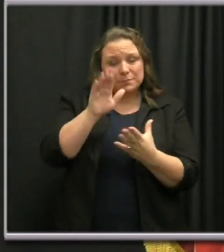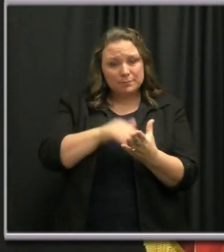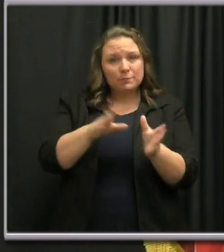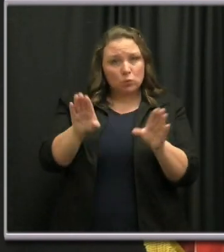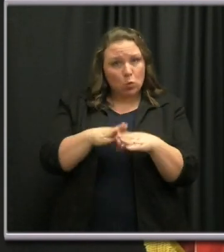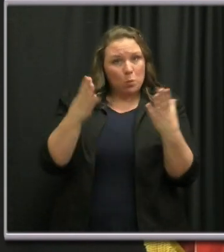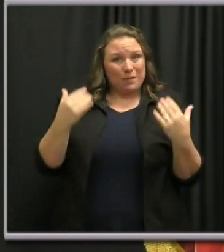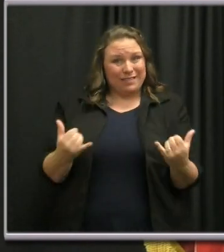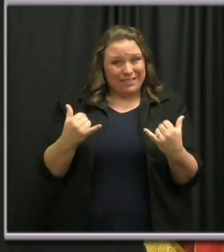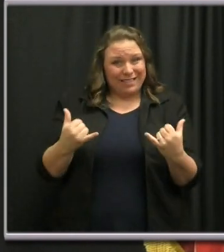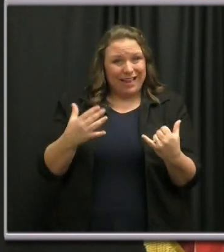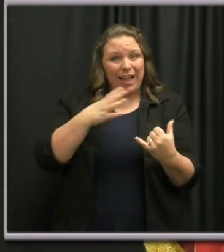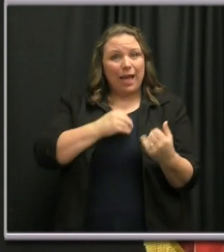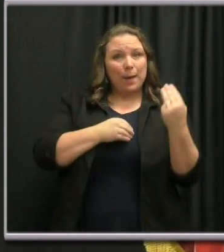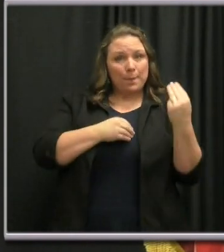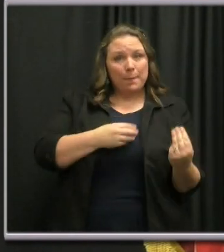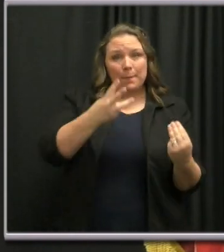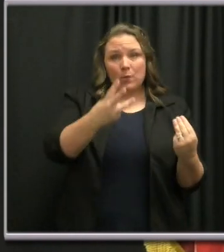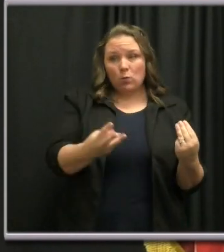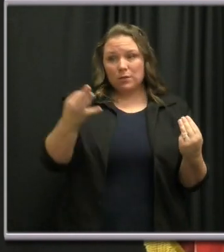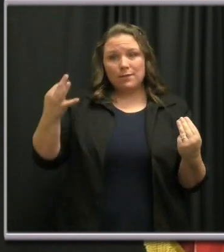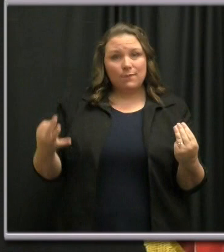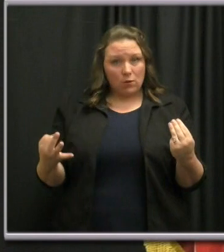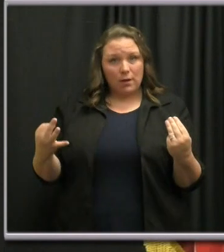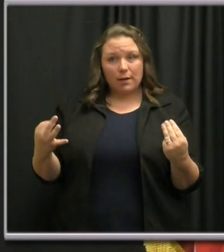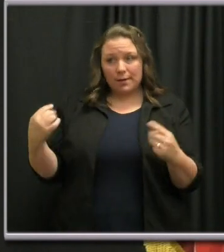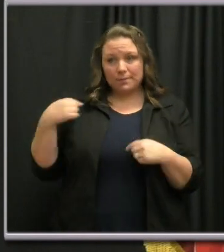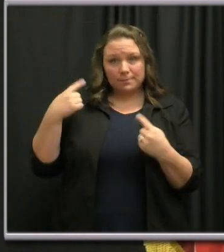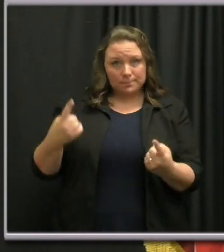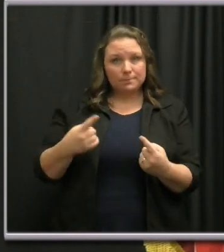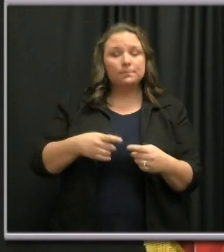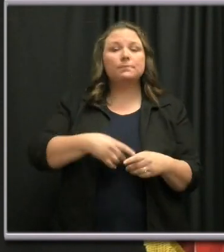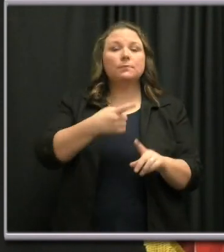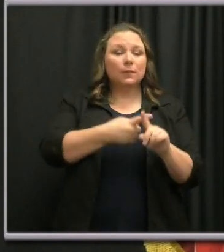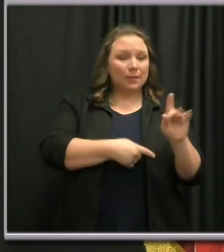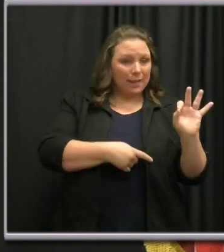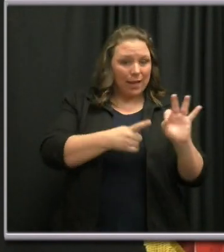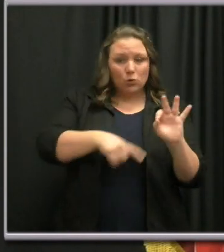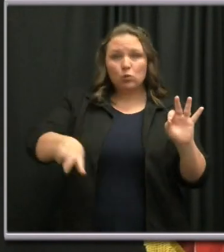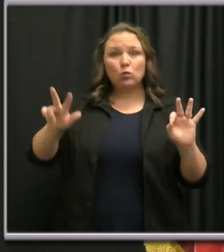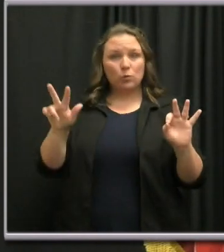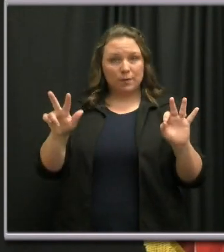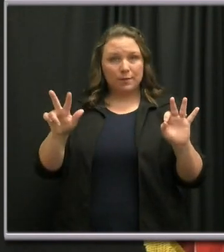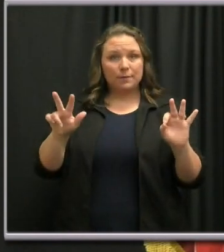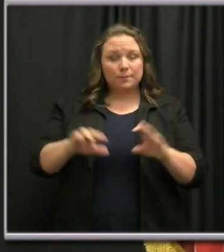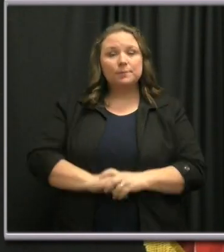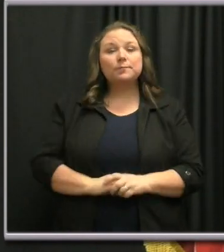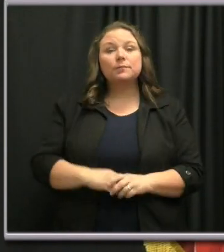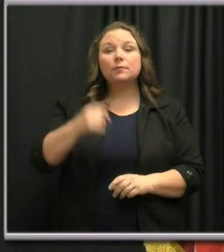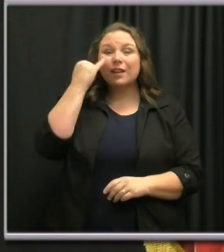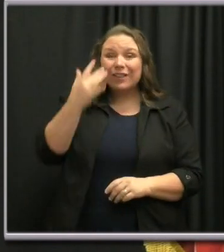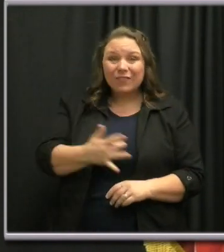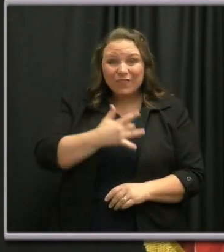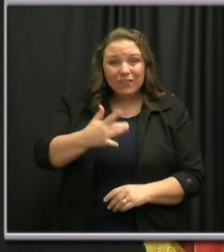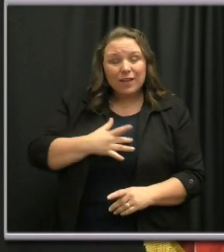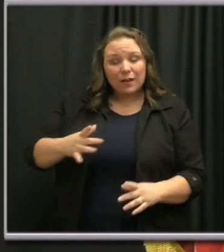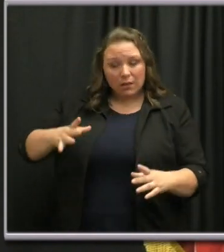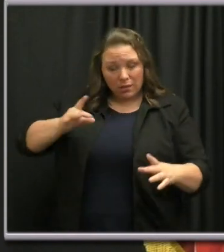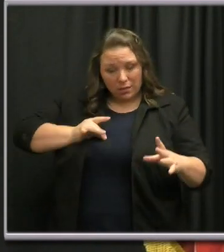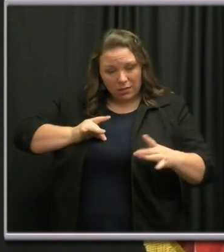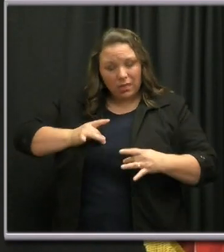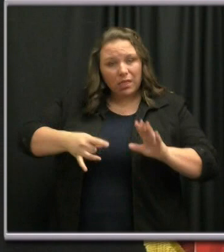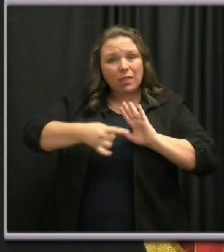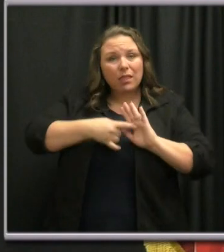today and every Monday, Wednesday, and Friday from 9 a.m. to 3 p.m. If you believe you have symptoms of